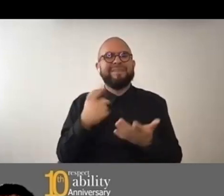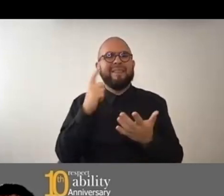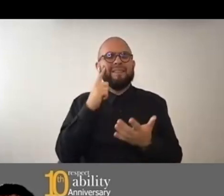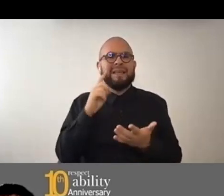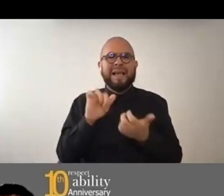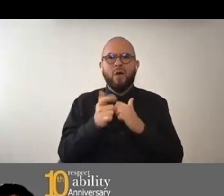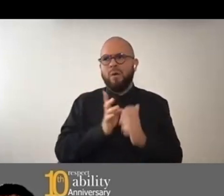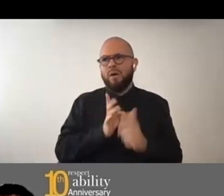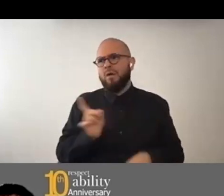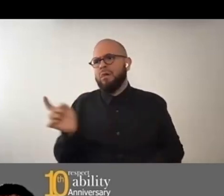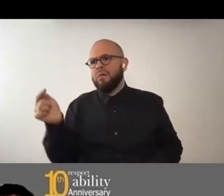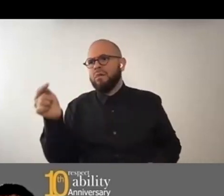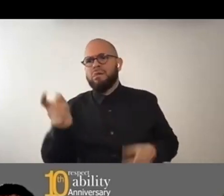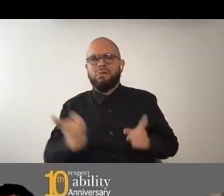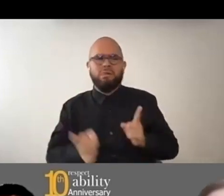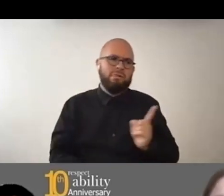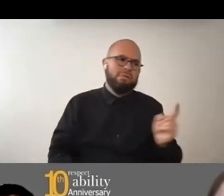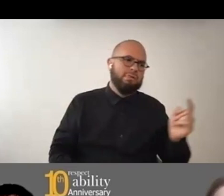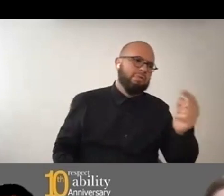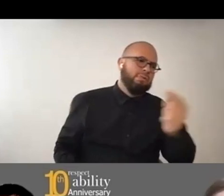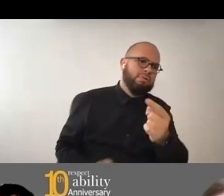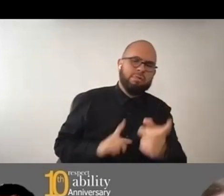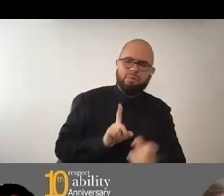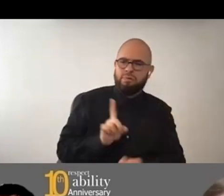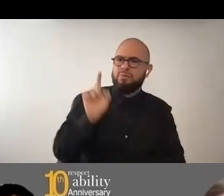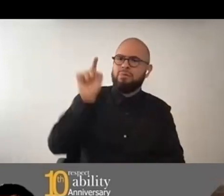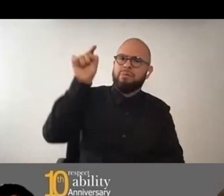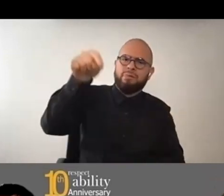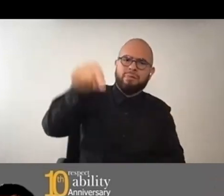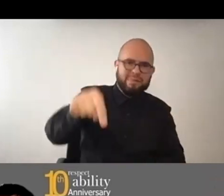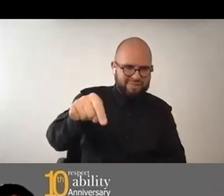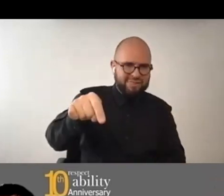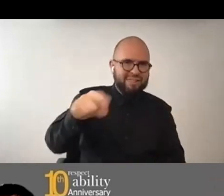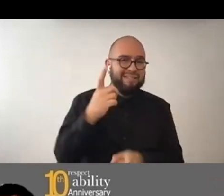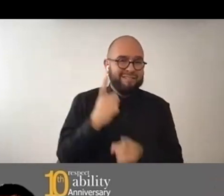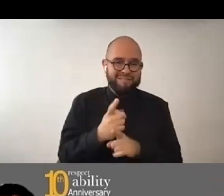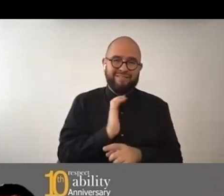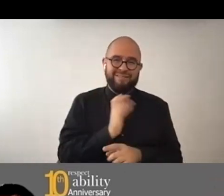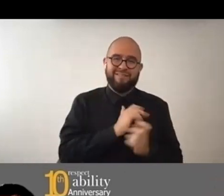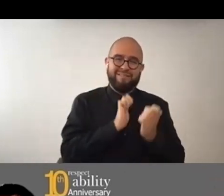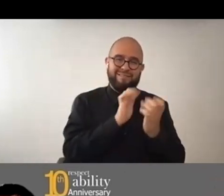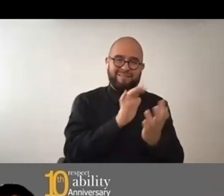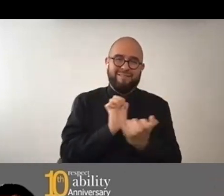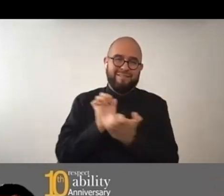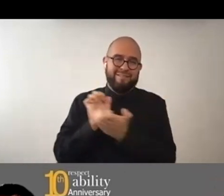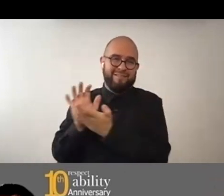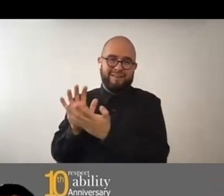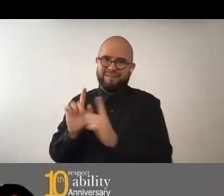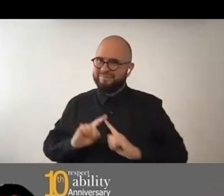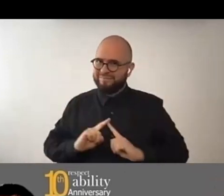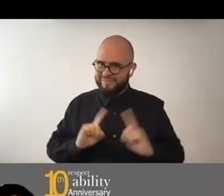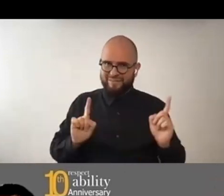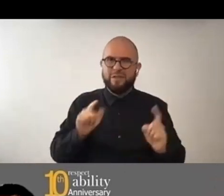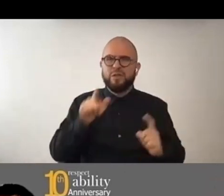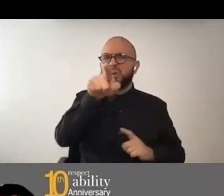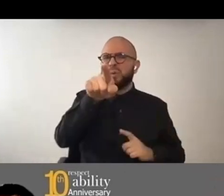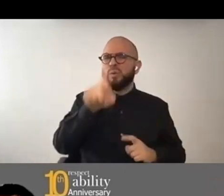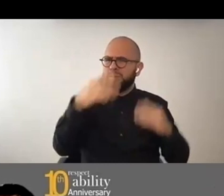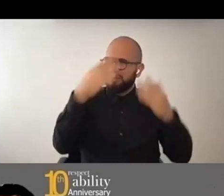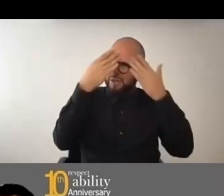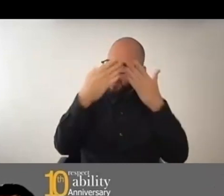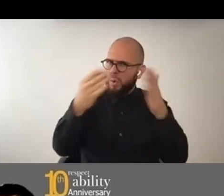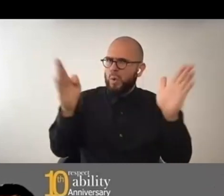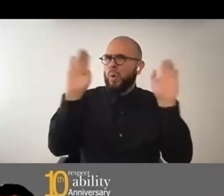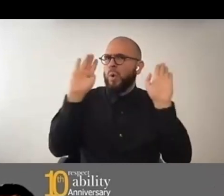want to be in directions that we didn't intend to take to get there. So be open to that twist